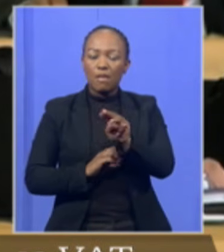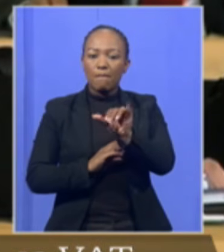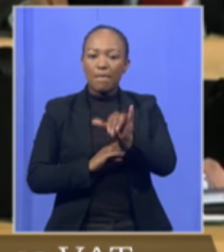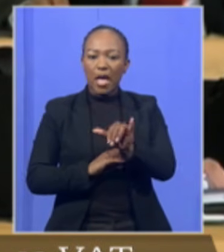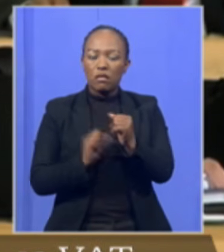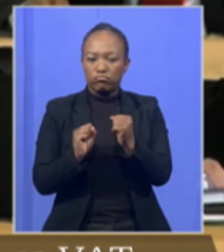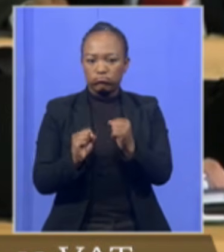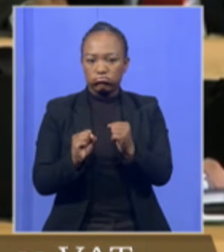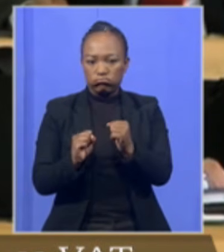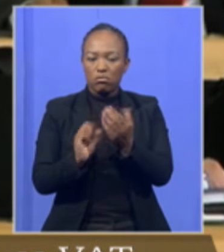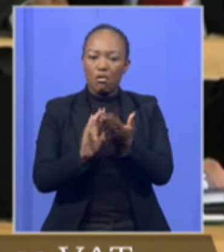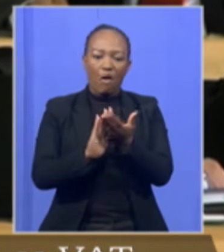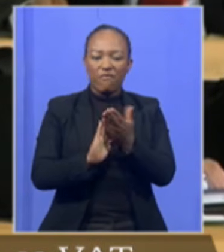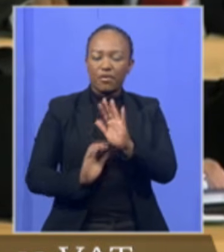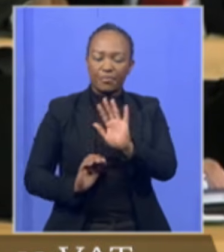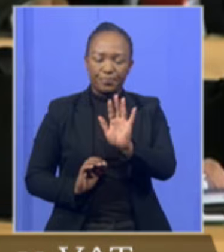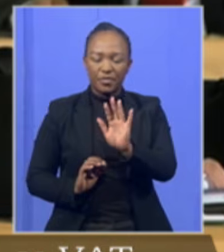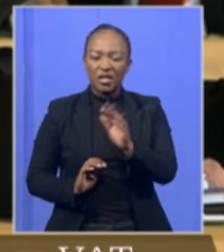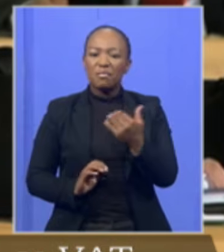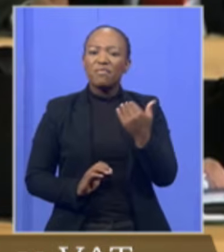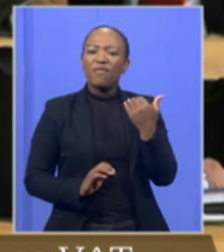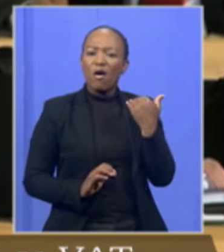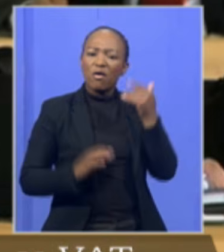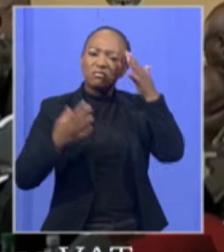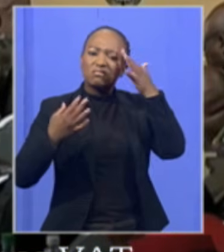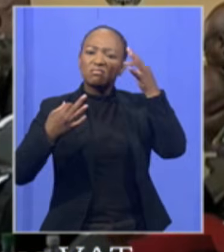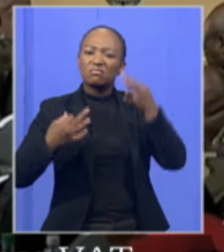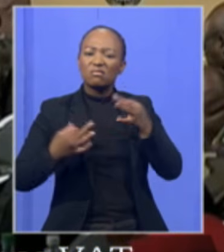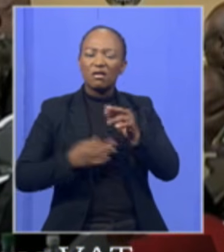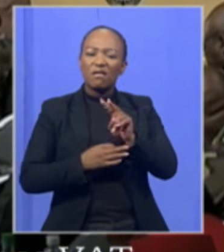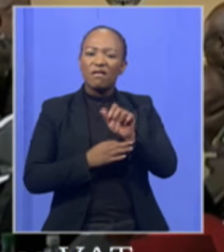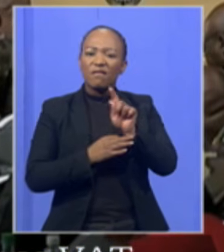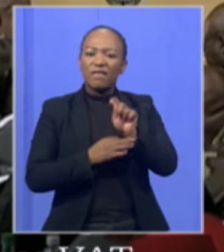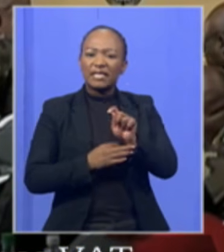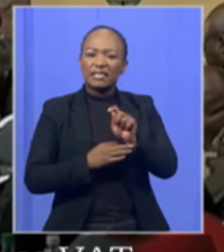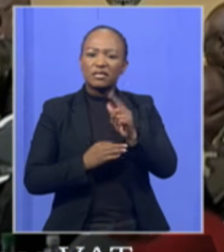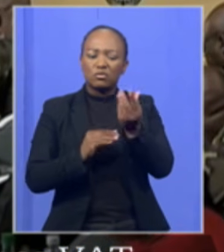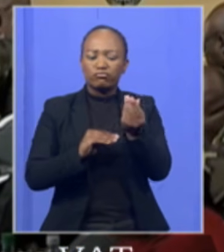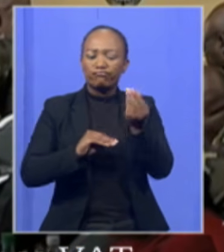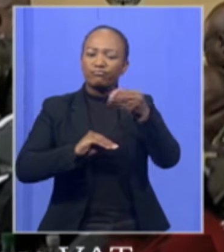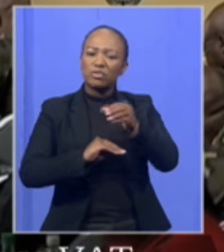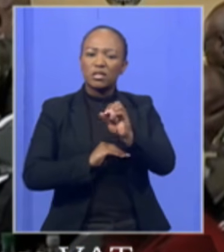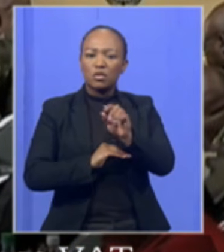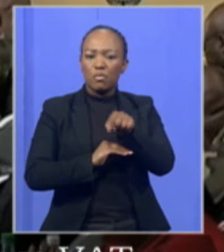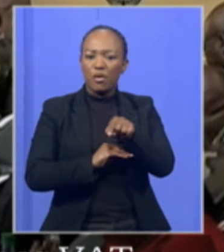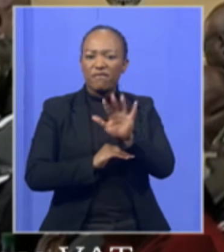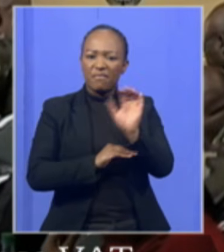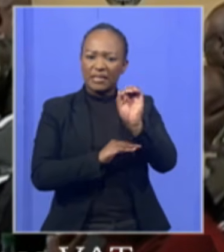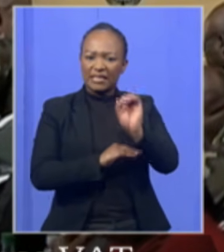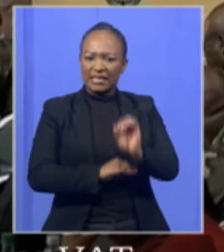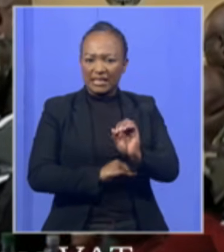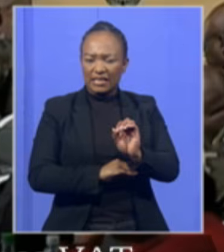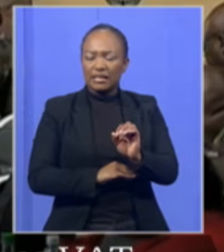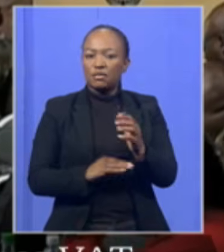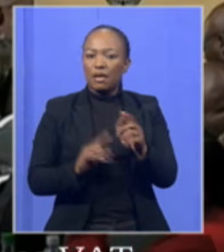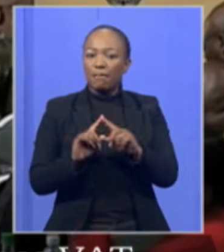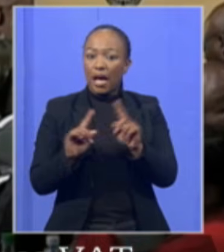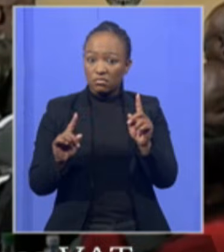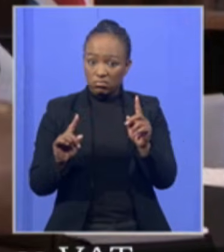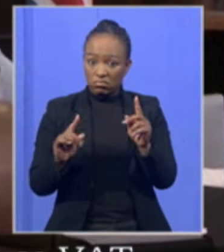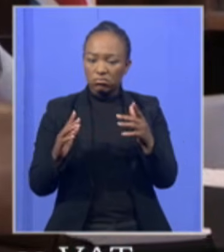Kotongwana o fetotse tshwetso ya gagwe ya go sa le gale ya go oketsa VAT ka halofo ya peresente. Le fa go ntse jalo, leano leo le ne la